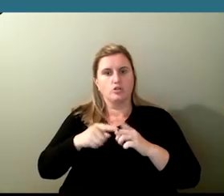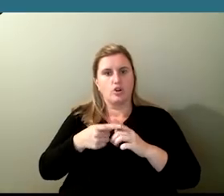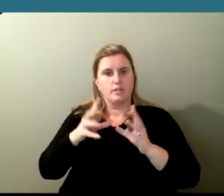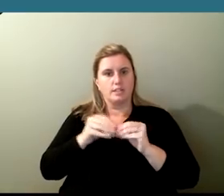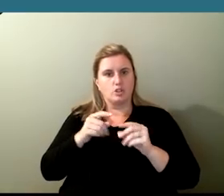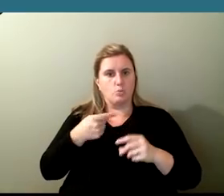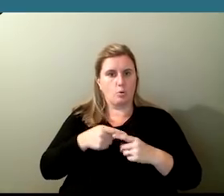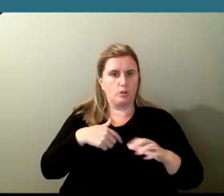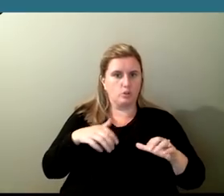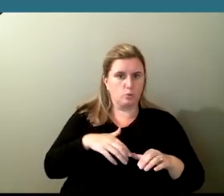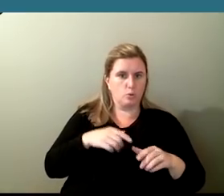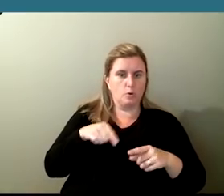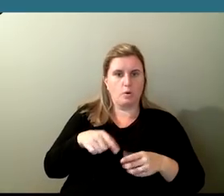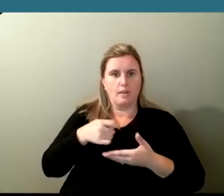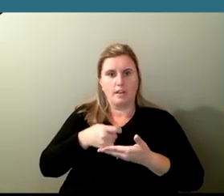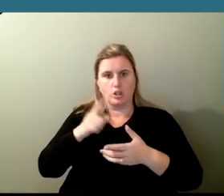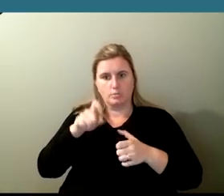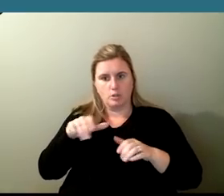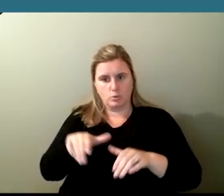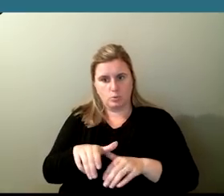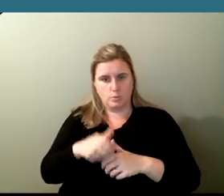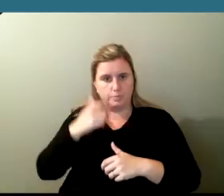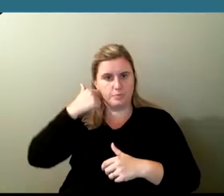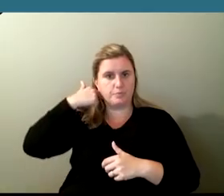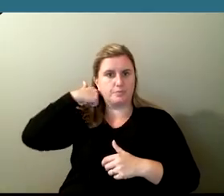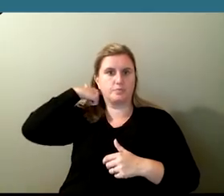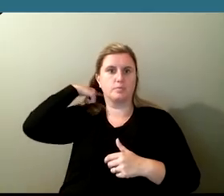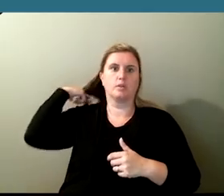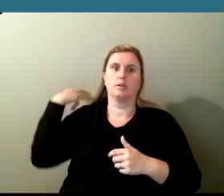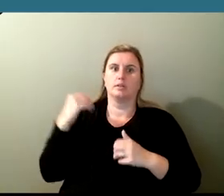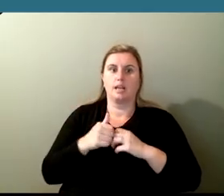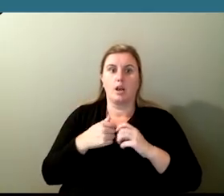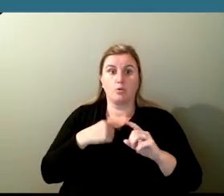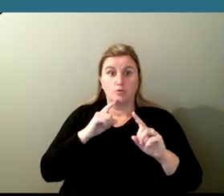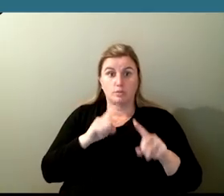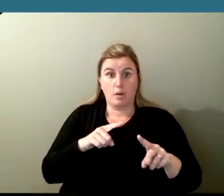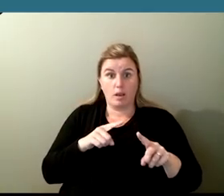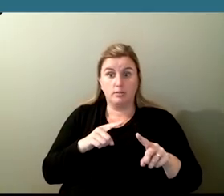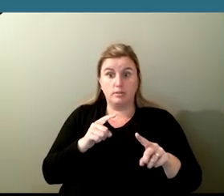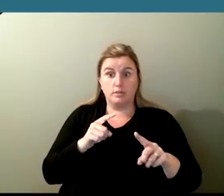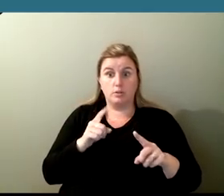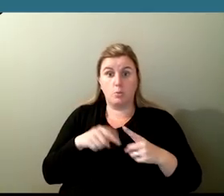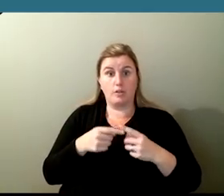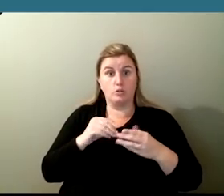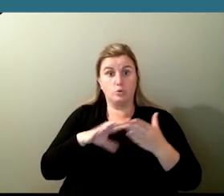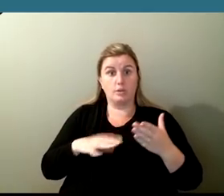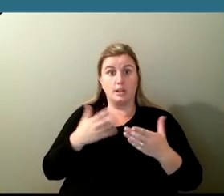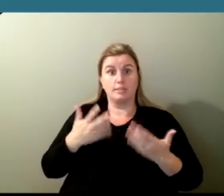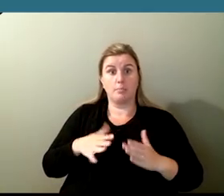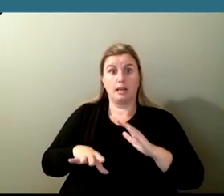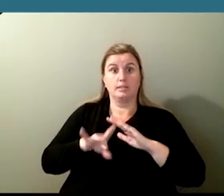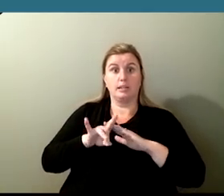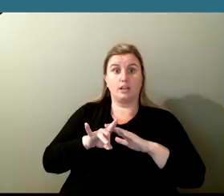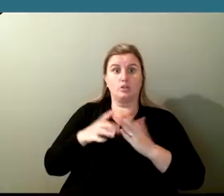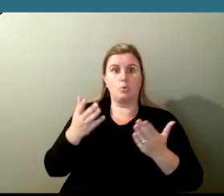what we do. This is what the therapist must do. This is how we respond once the student has made a selection.